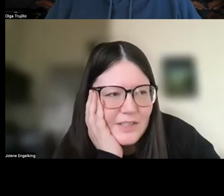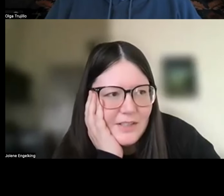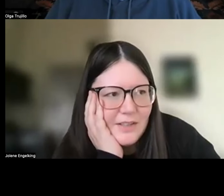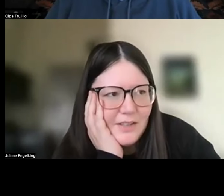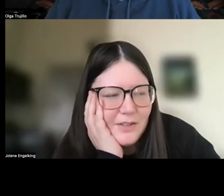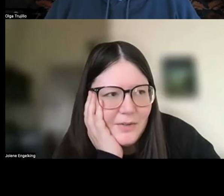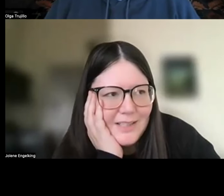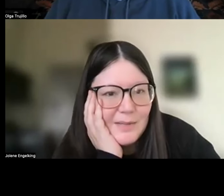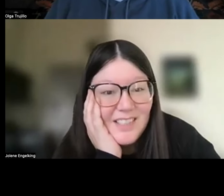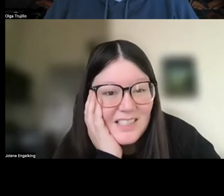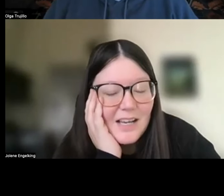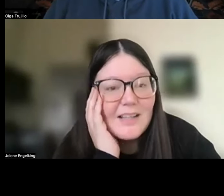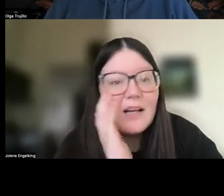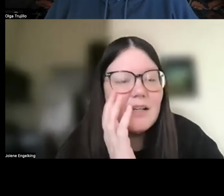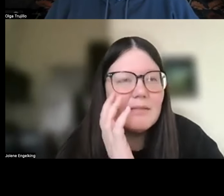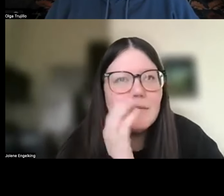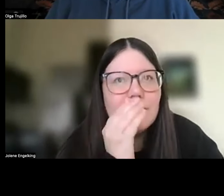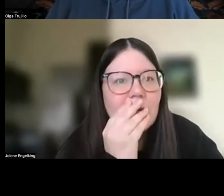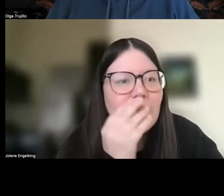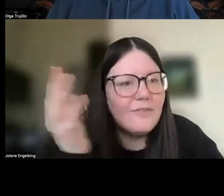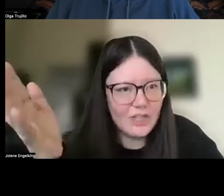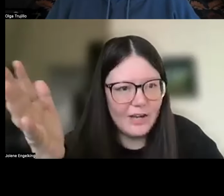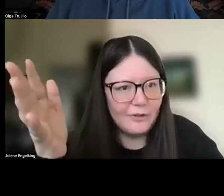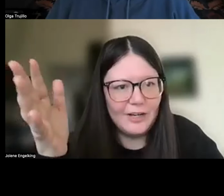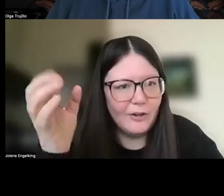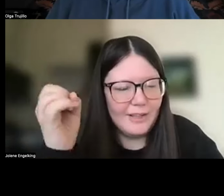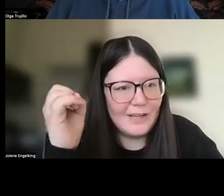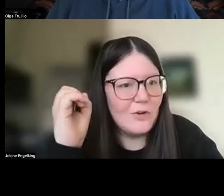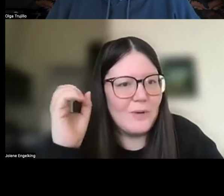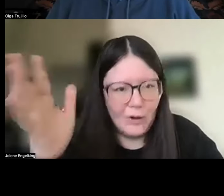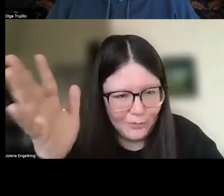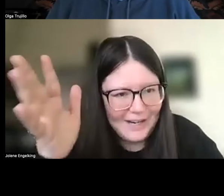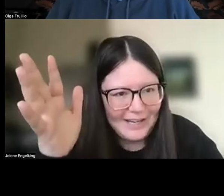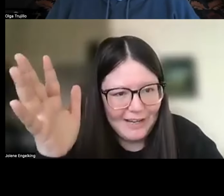about this idea that, like some of this is it's not life shattering or like